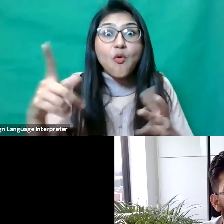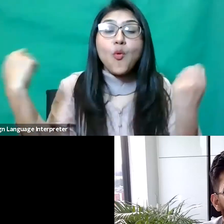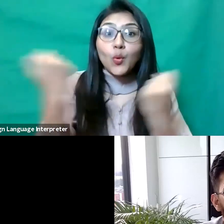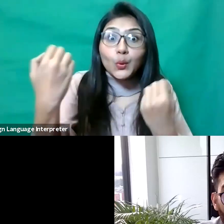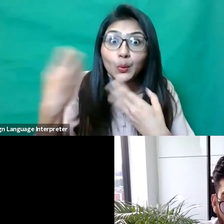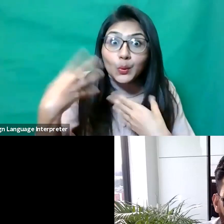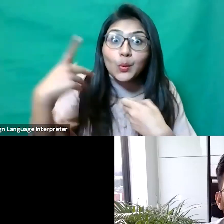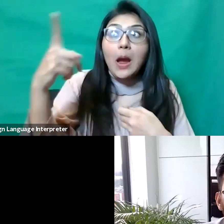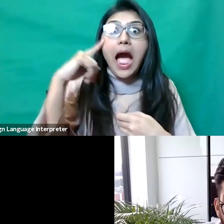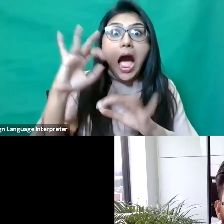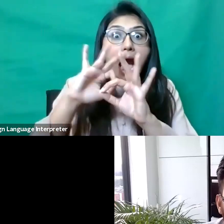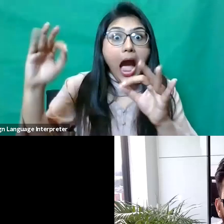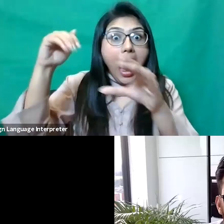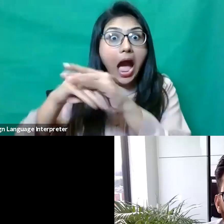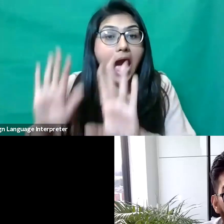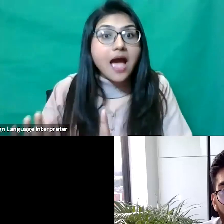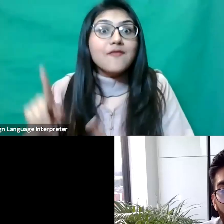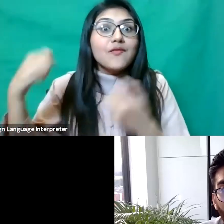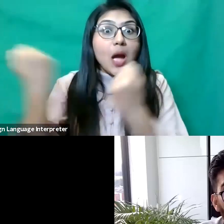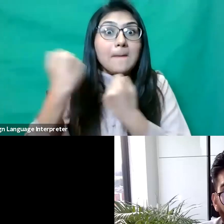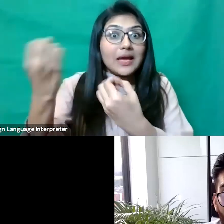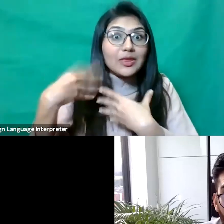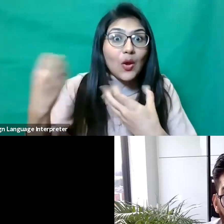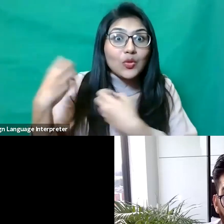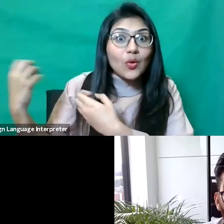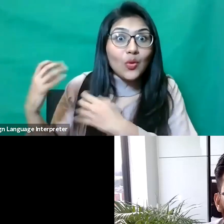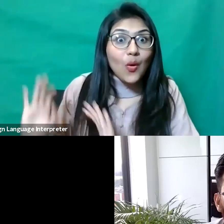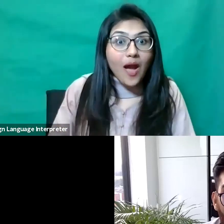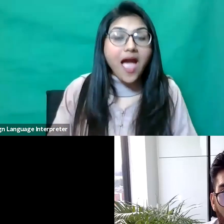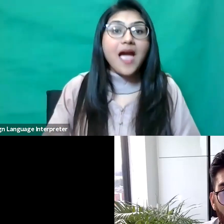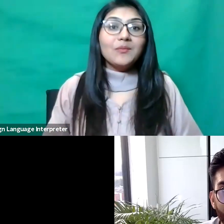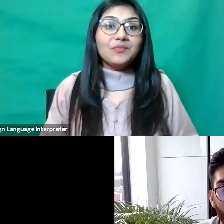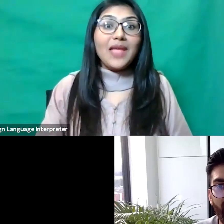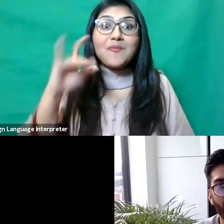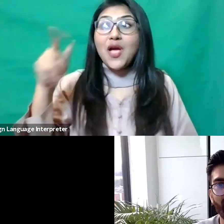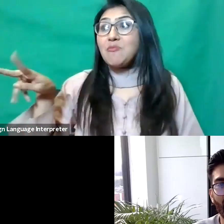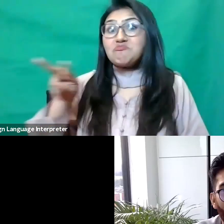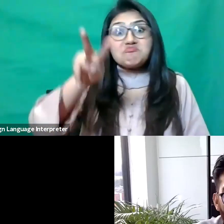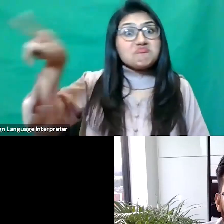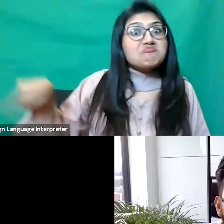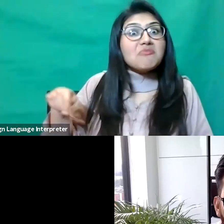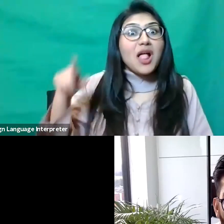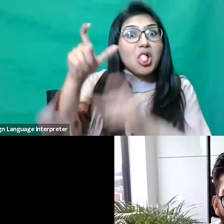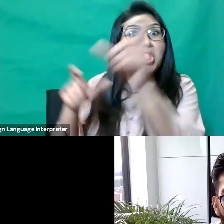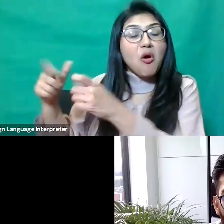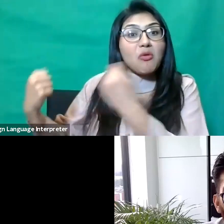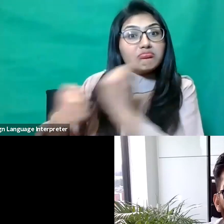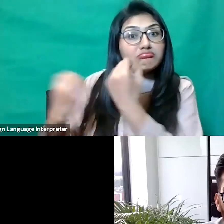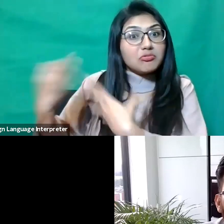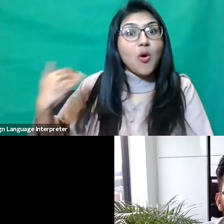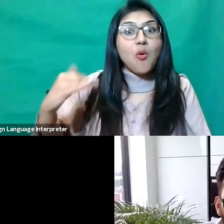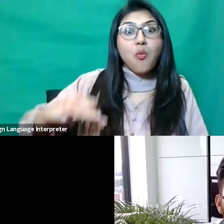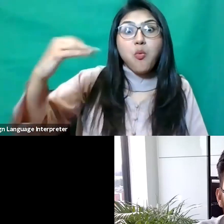people, but they have been trying to encourage me. I mean, without the encouragement, you can't,